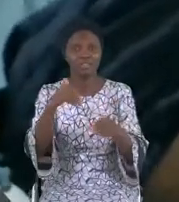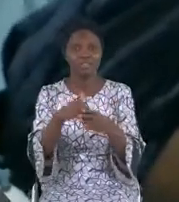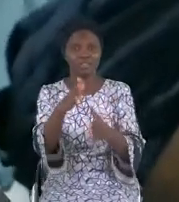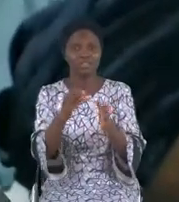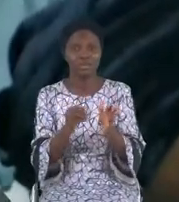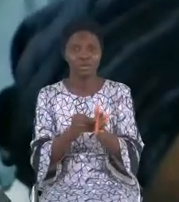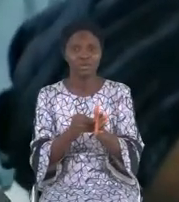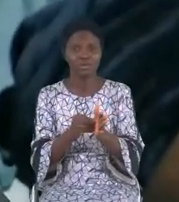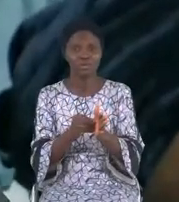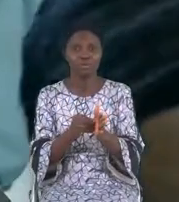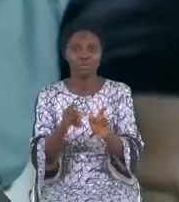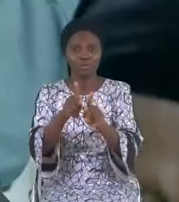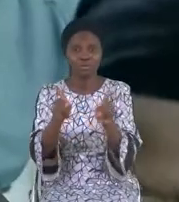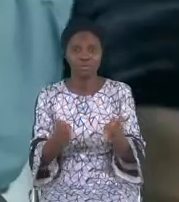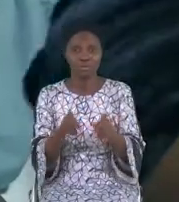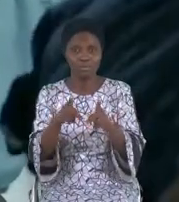church